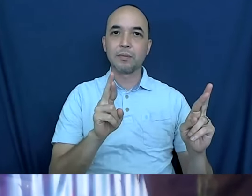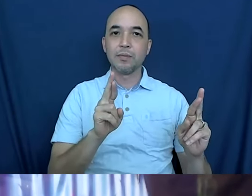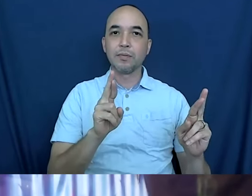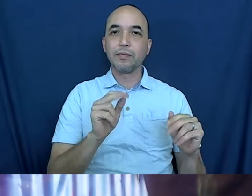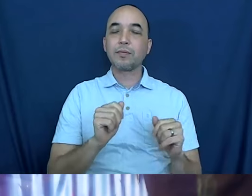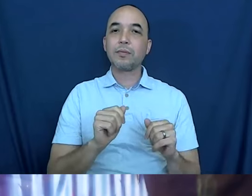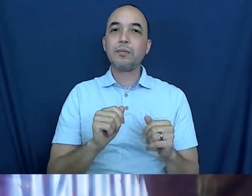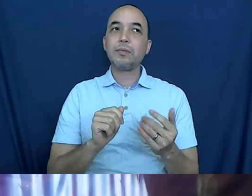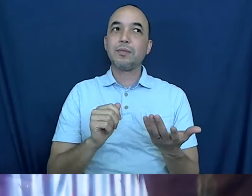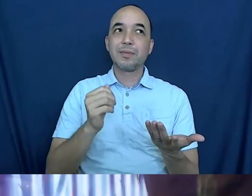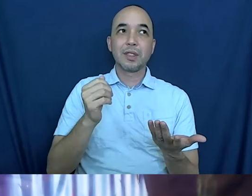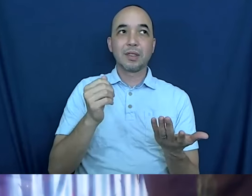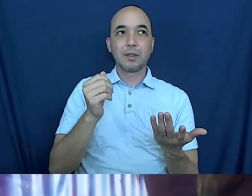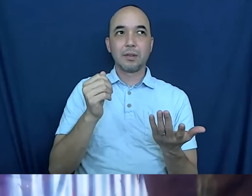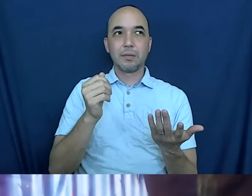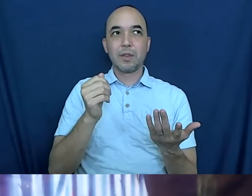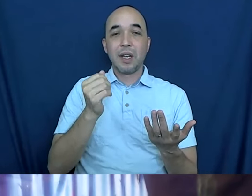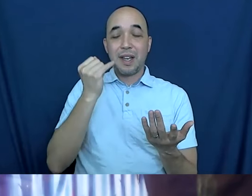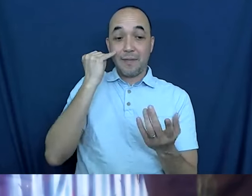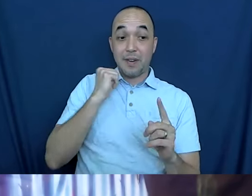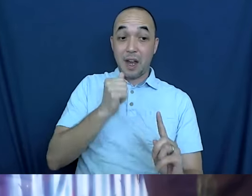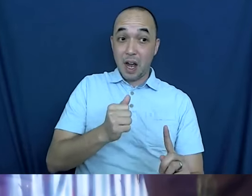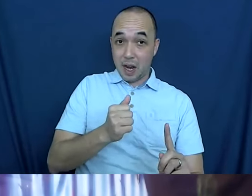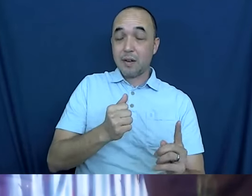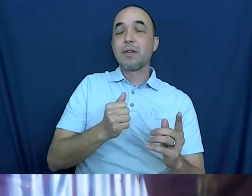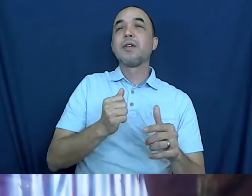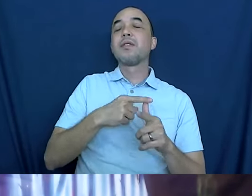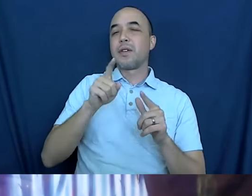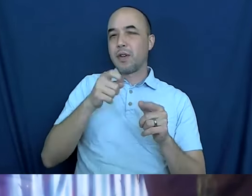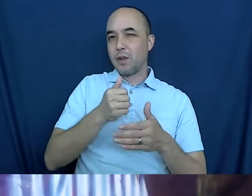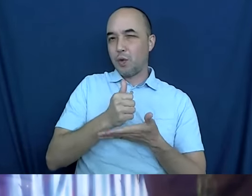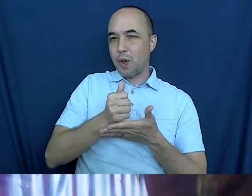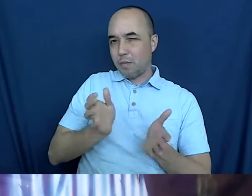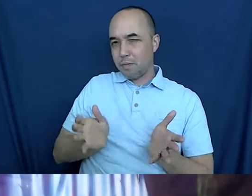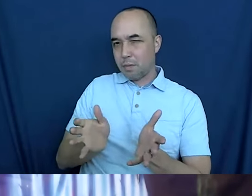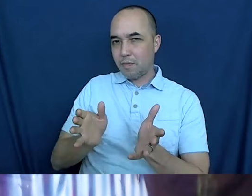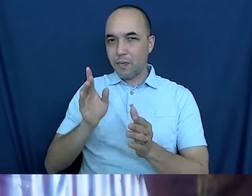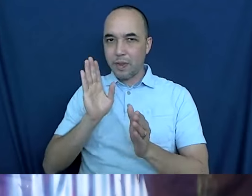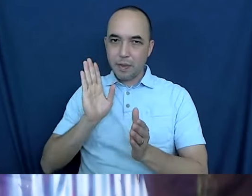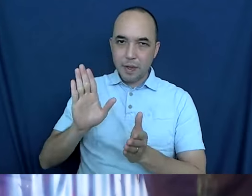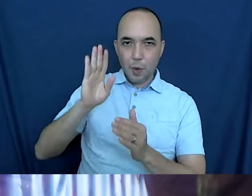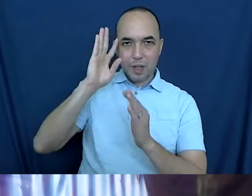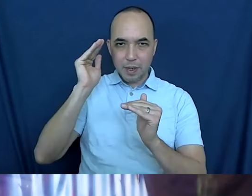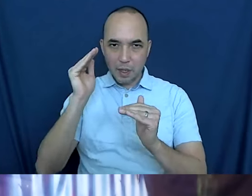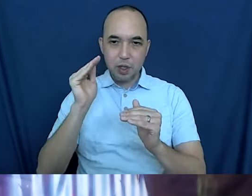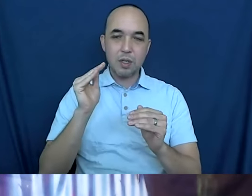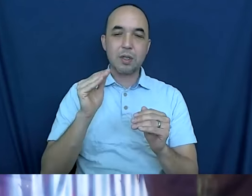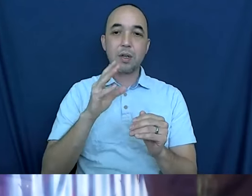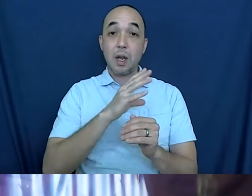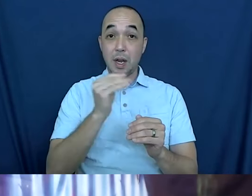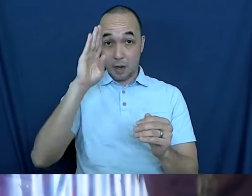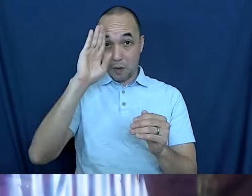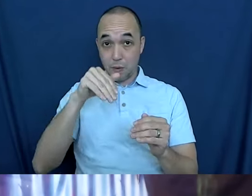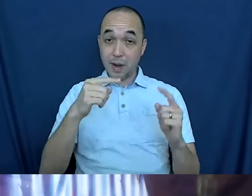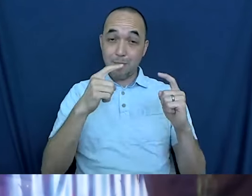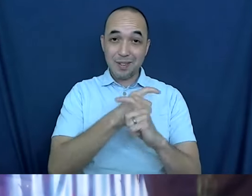to help steer those expectations. I also think it's really important, again, to reinforce something we talked about yesterday, which is that puzzles are kind of inherently